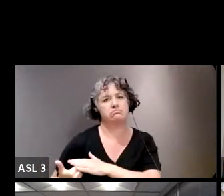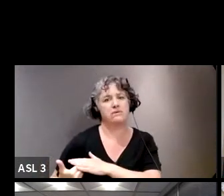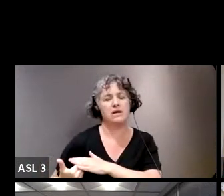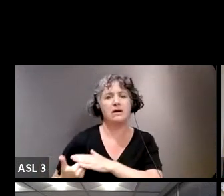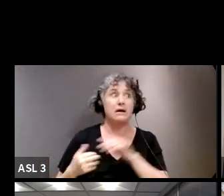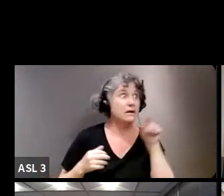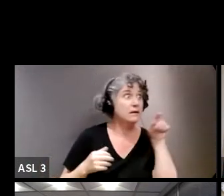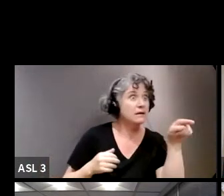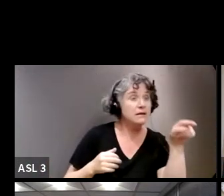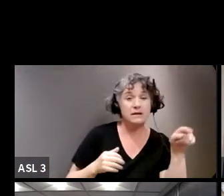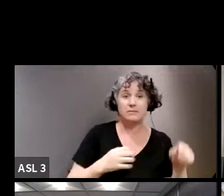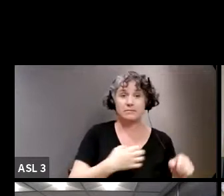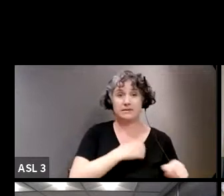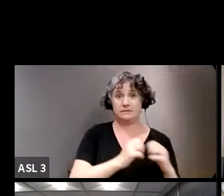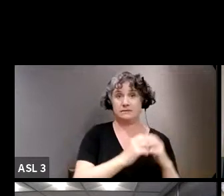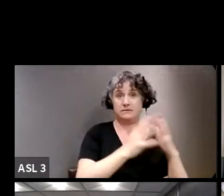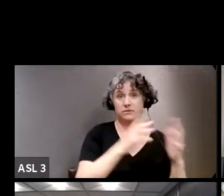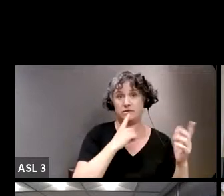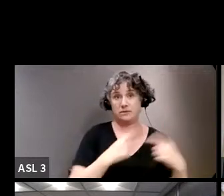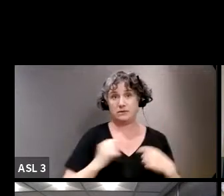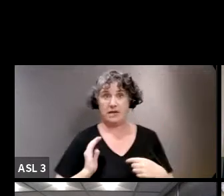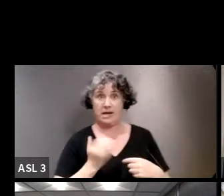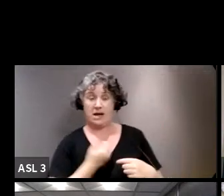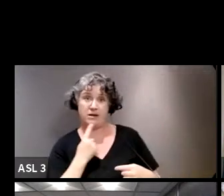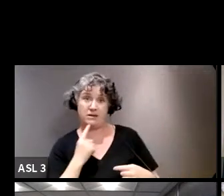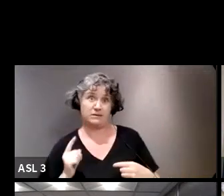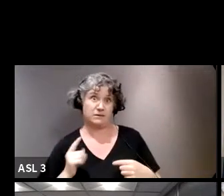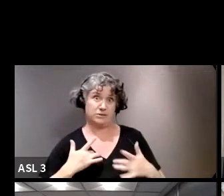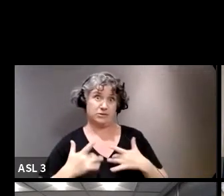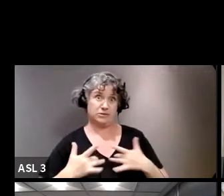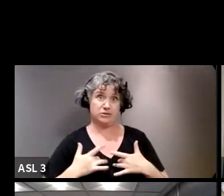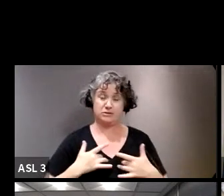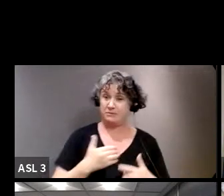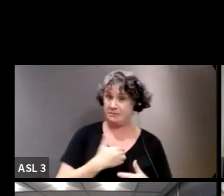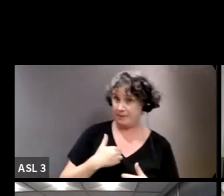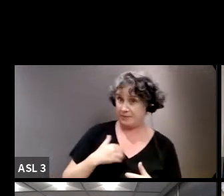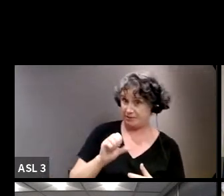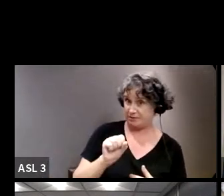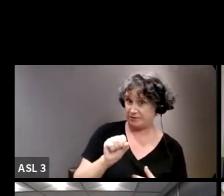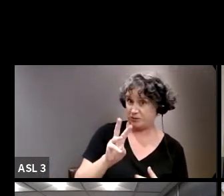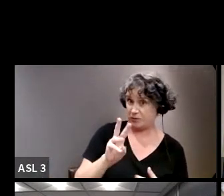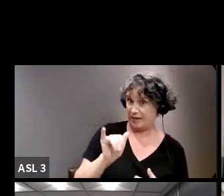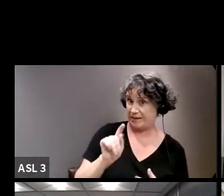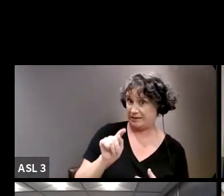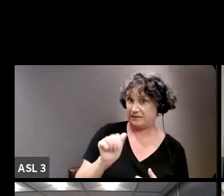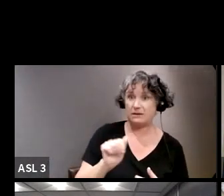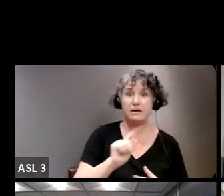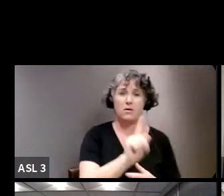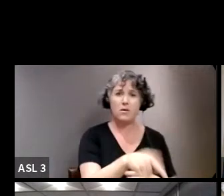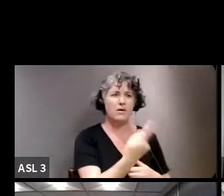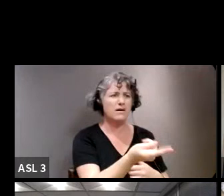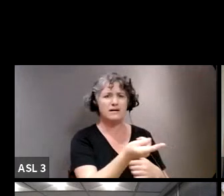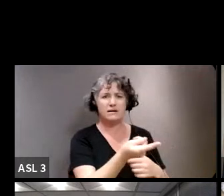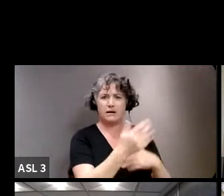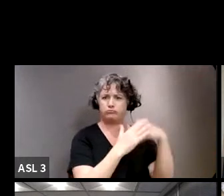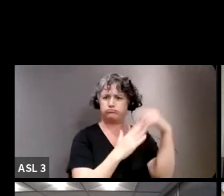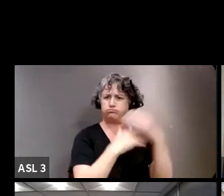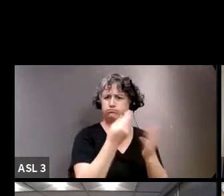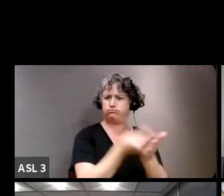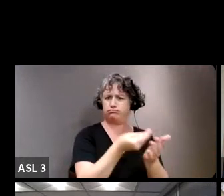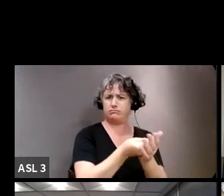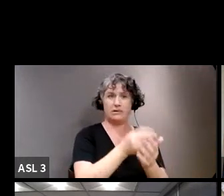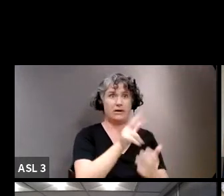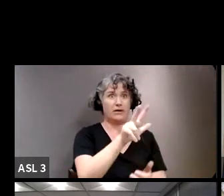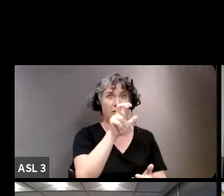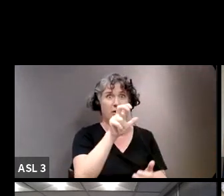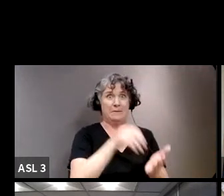respond to the concerns you and others have raised member sweda is because they are the only social service with access to over 300 million dollars and